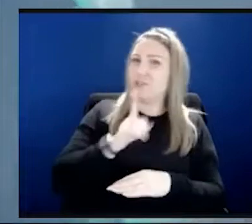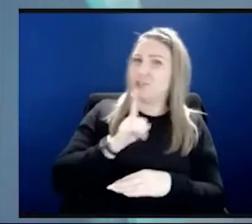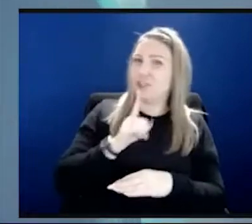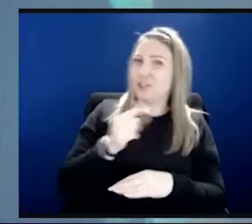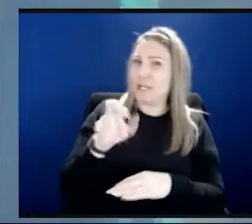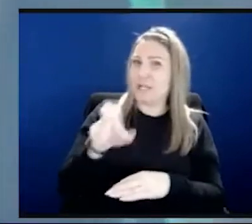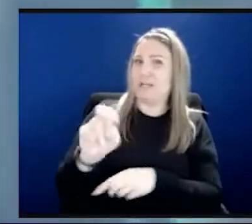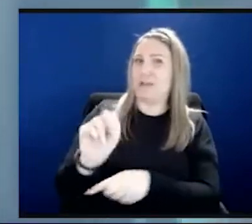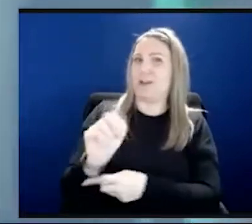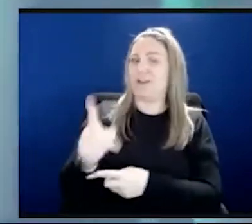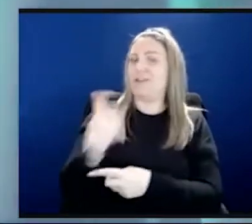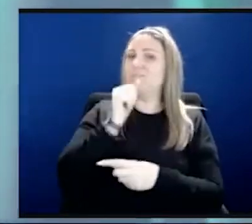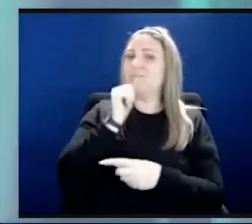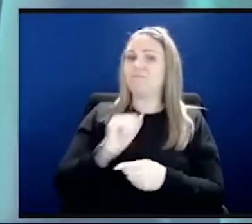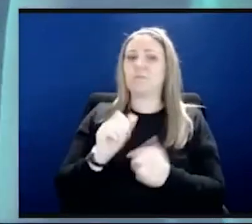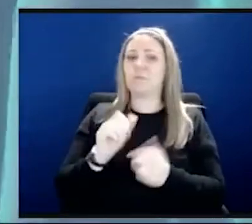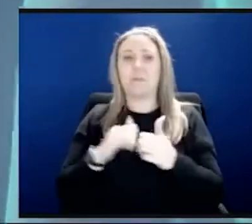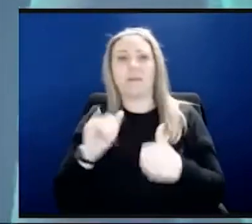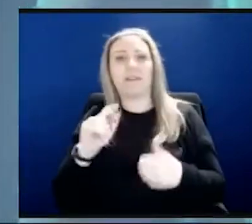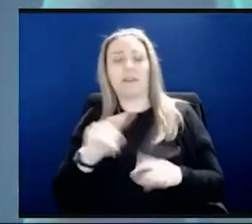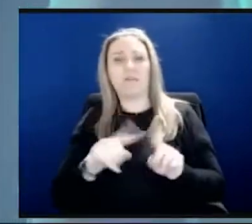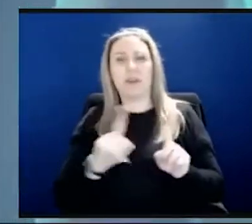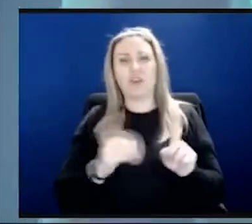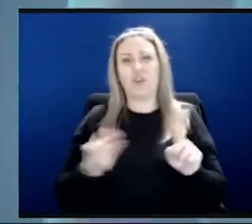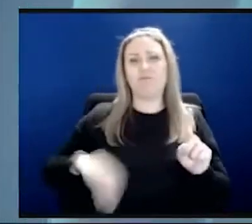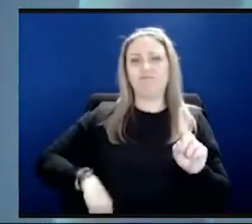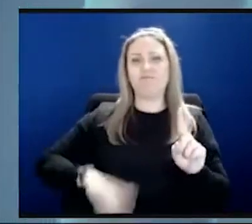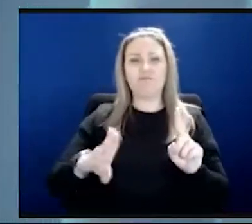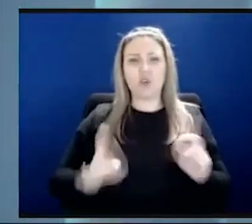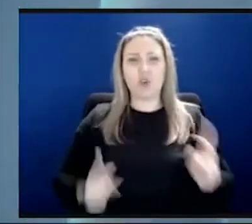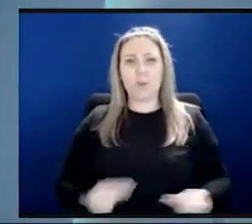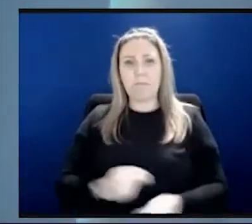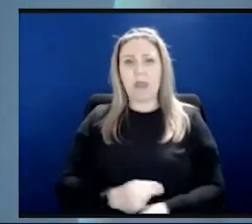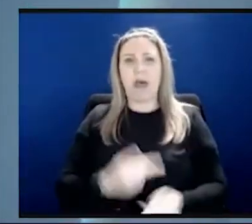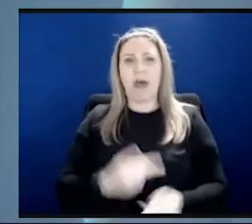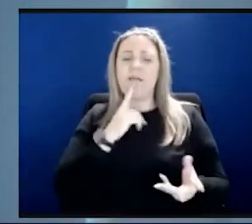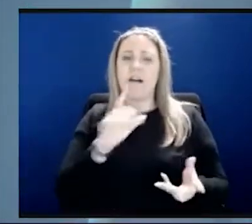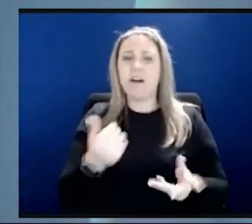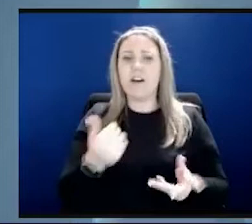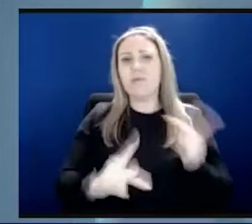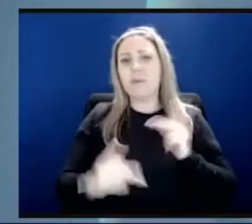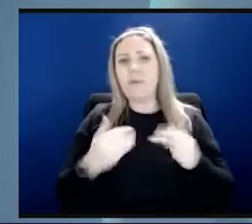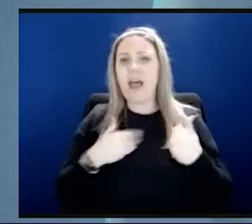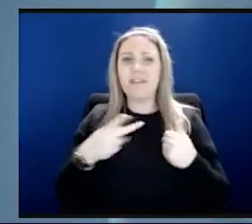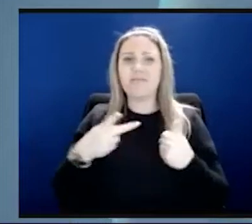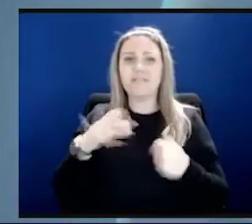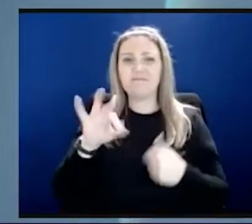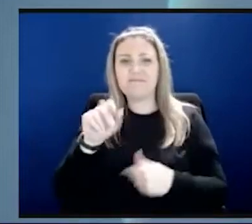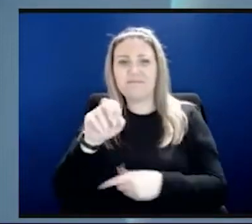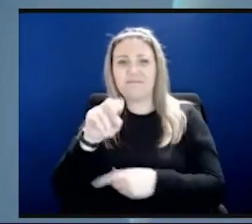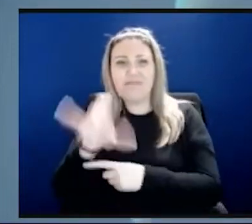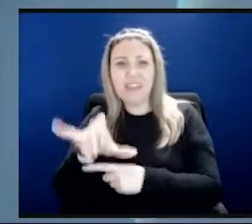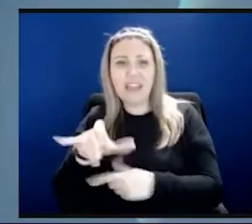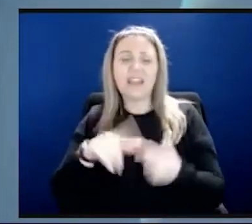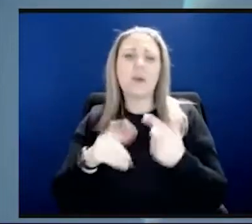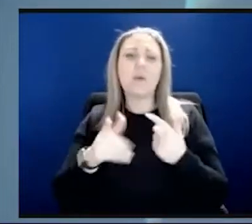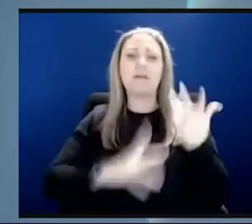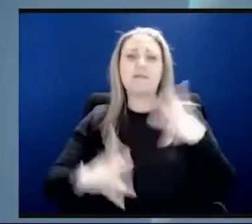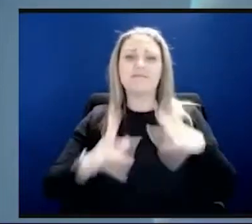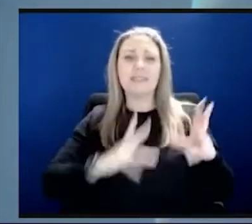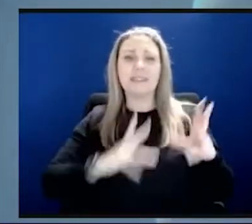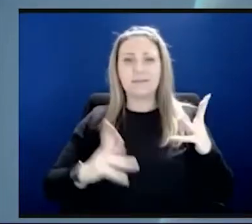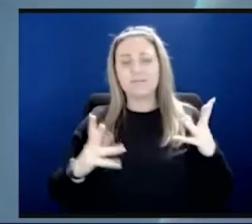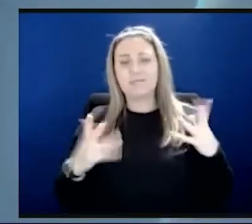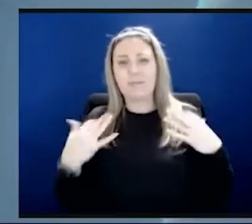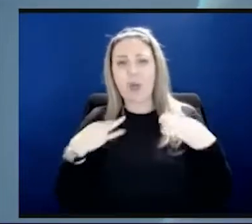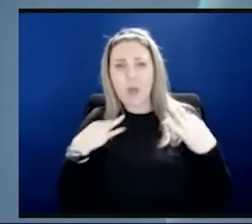it, but you can hook it on your belt. Some people have a fanny pack. Some people have vests that or custom clothes that they even get